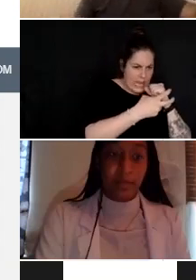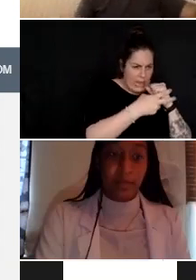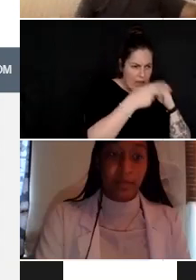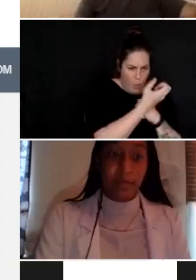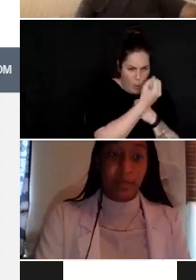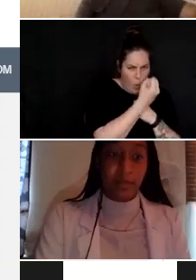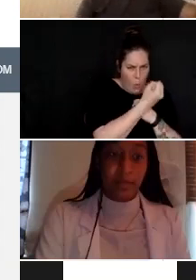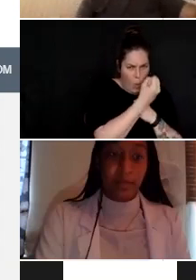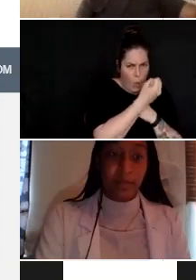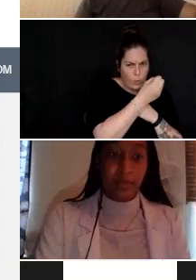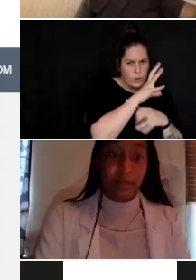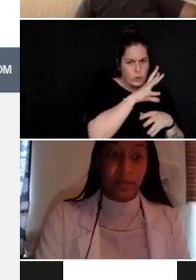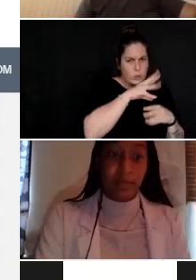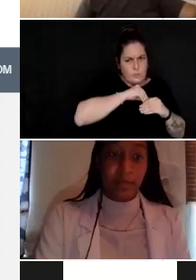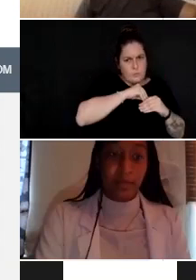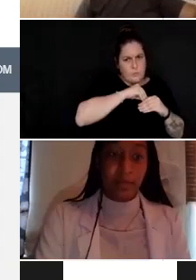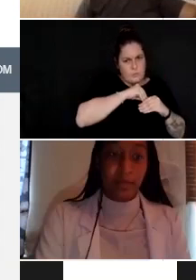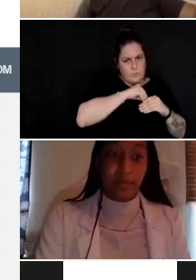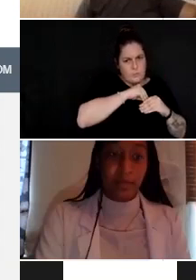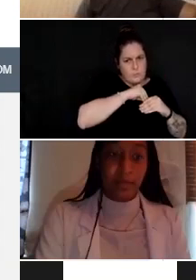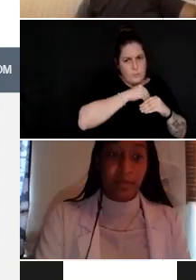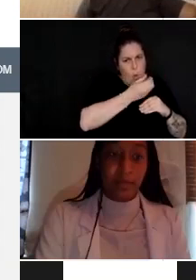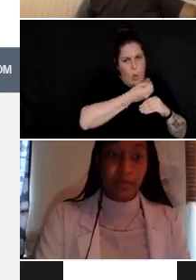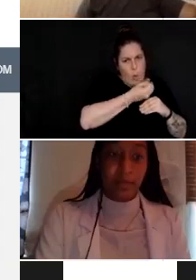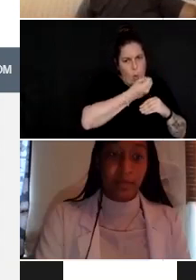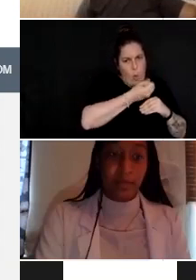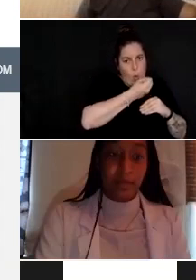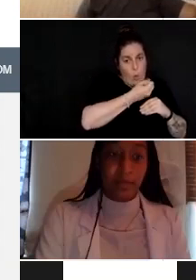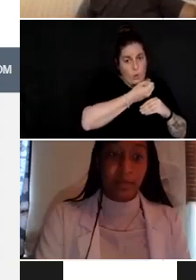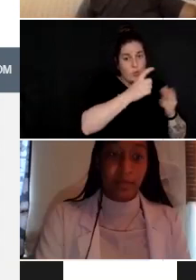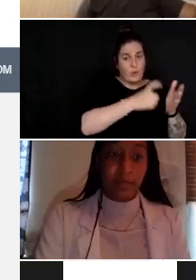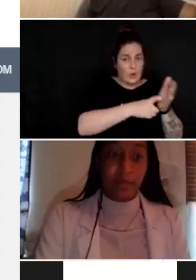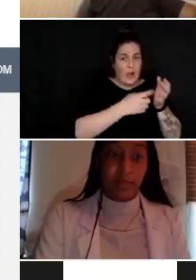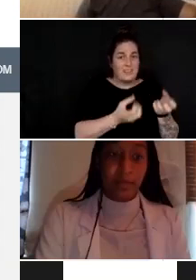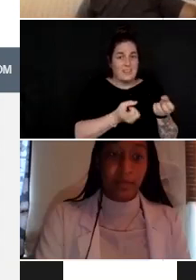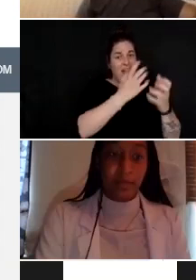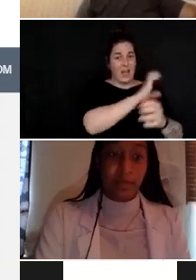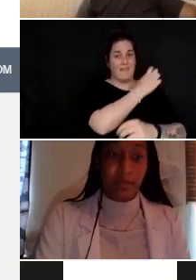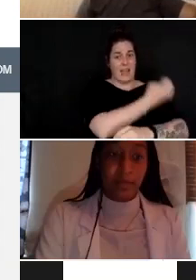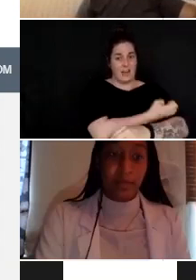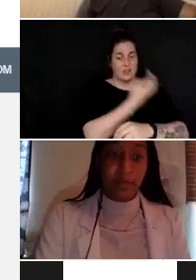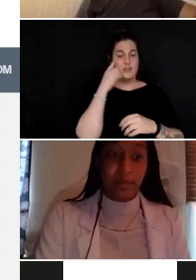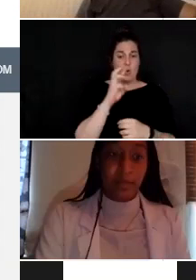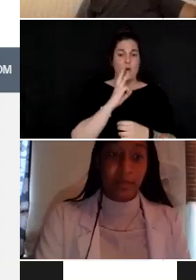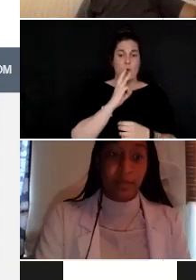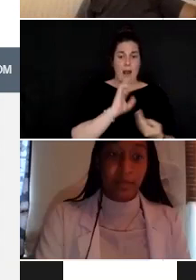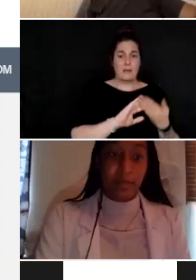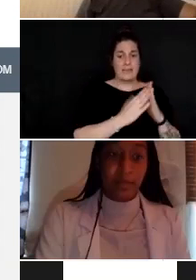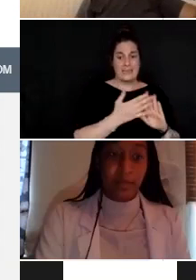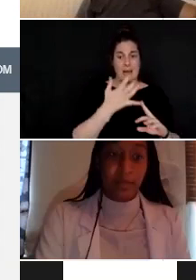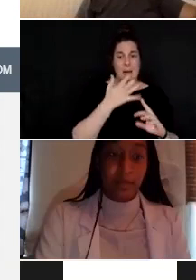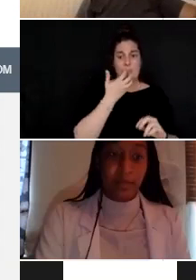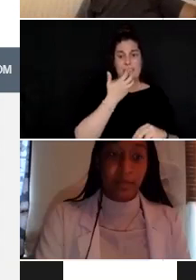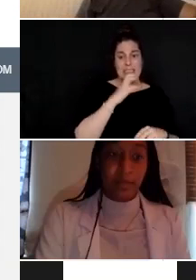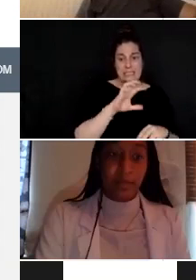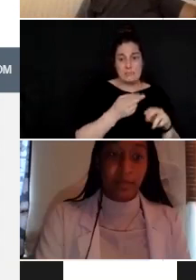heat very well. So it takes a lot of energy to heat it up, and you have to